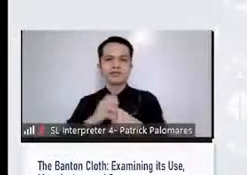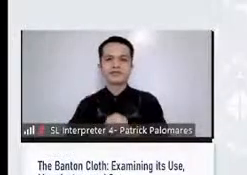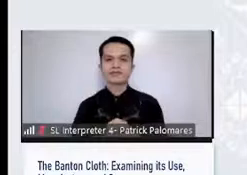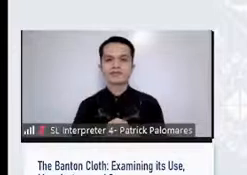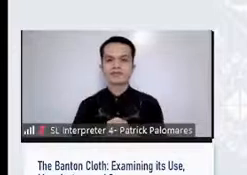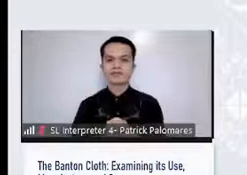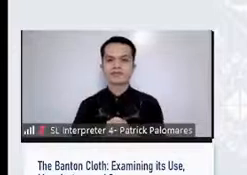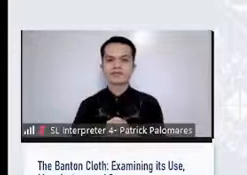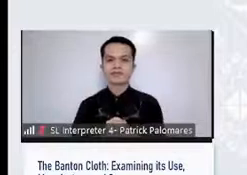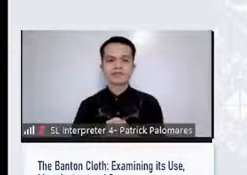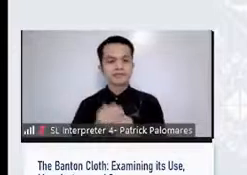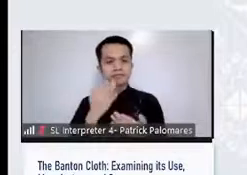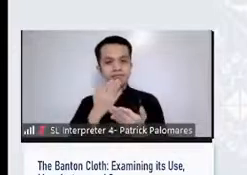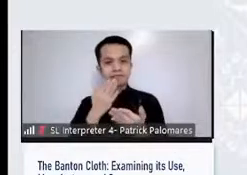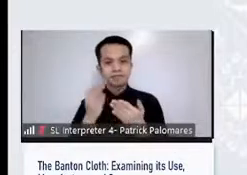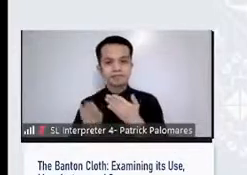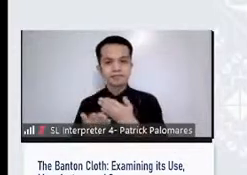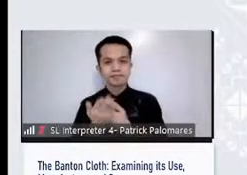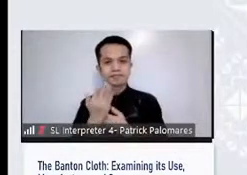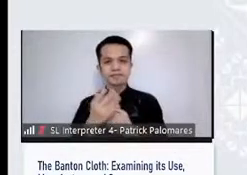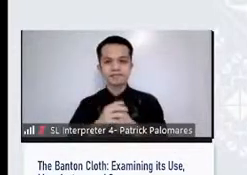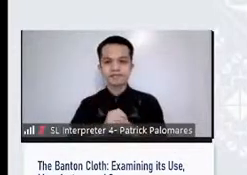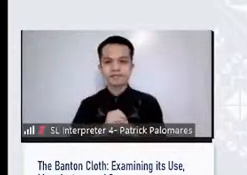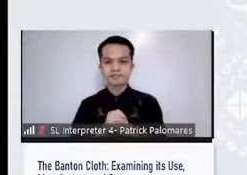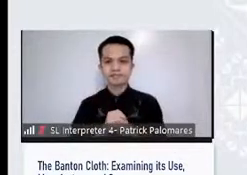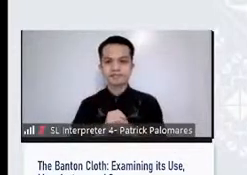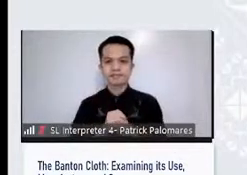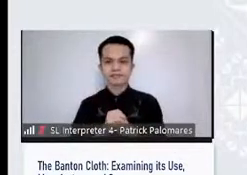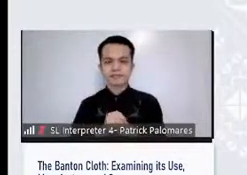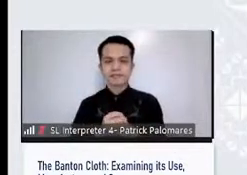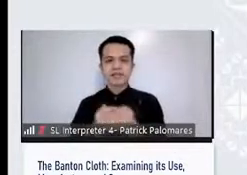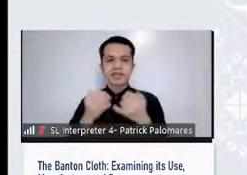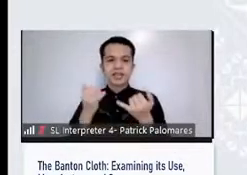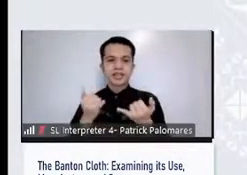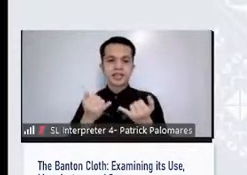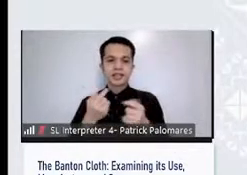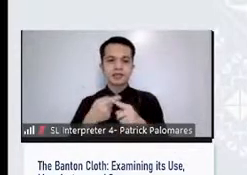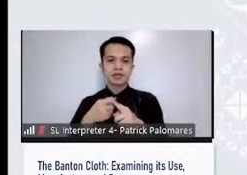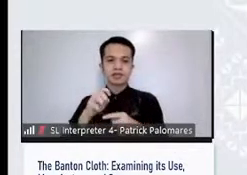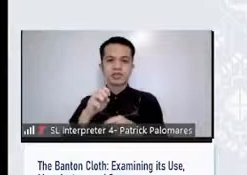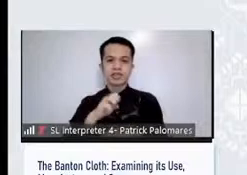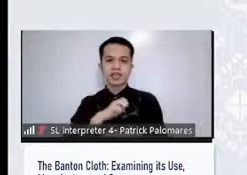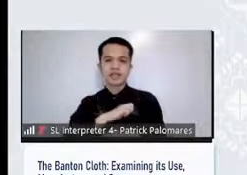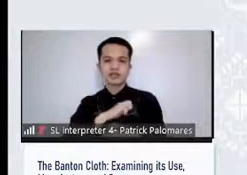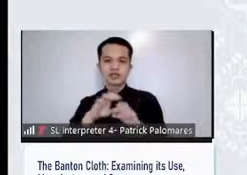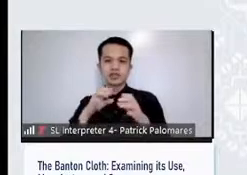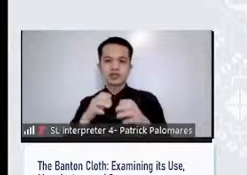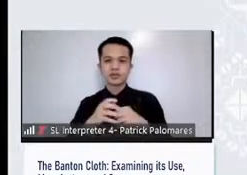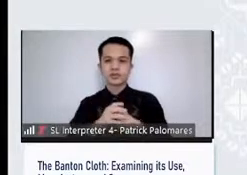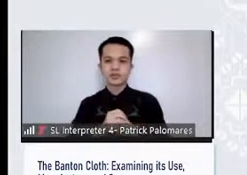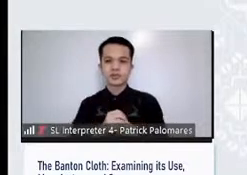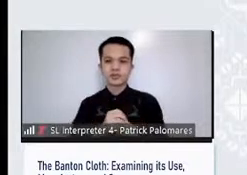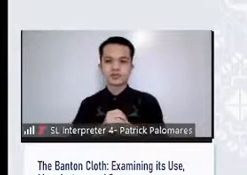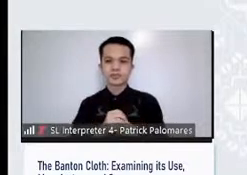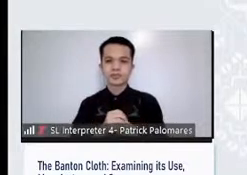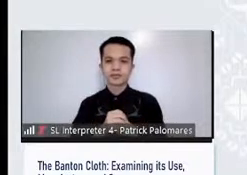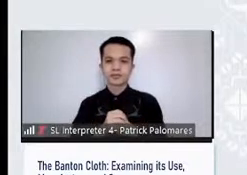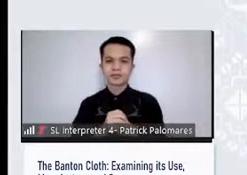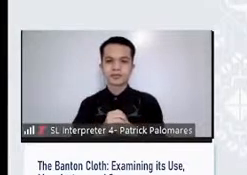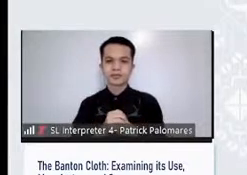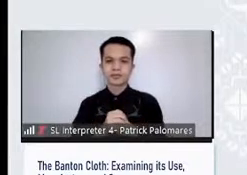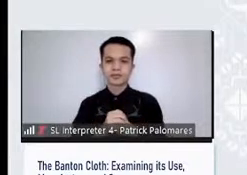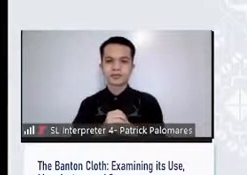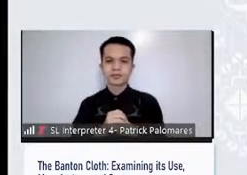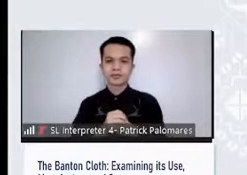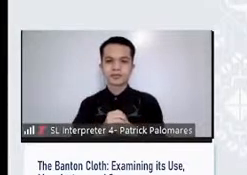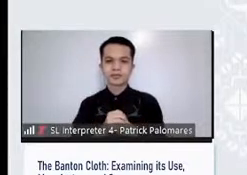Good morning. Good morning. On behalf of my colleagues, Mary Testaro of the Ethnology Division, Ivan Cultura of the Archaeology Division, and John